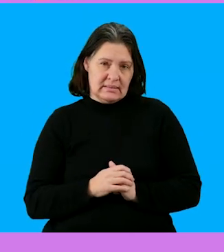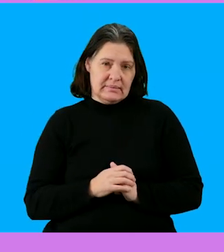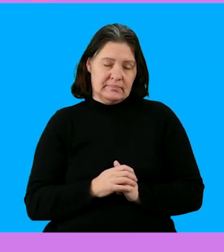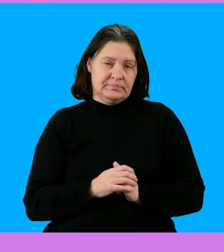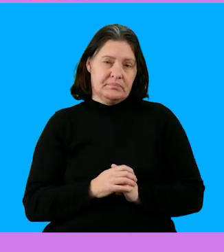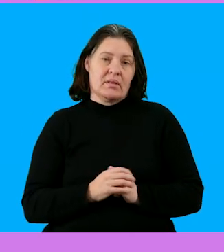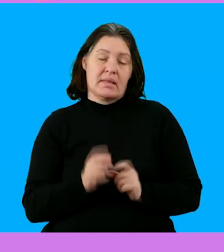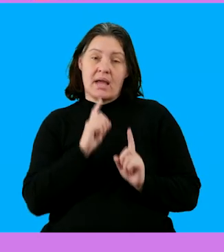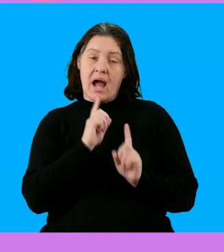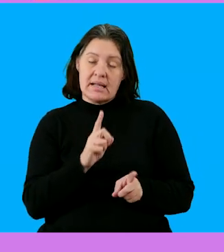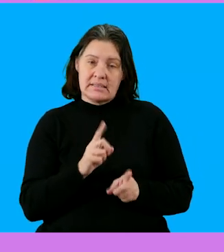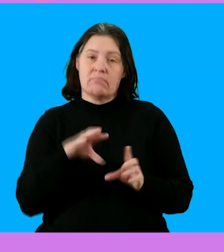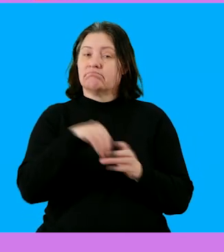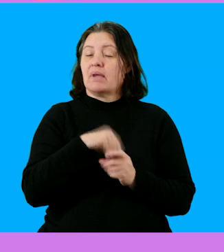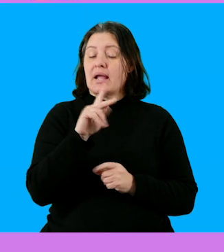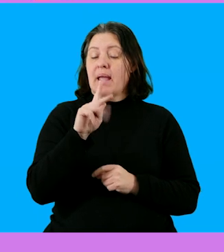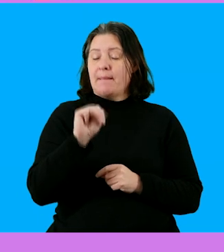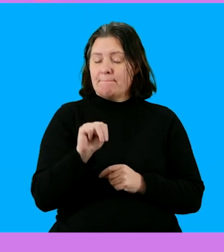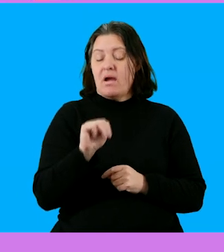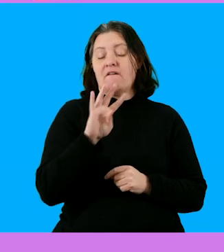got an answer in kilometers of